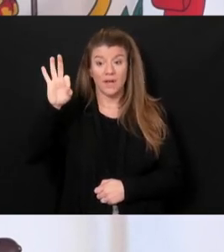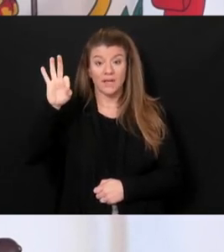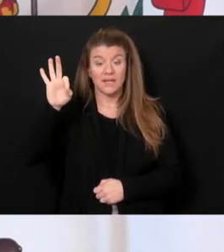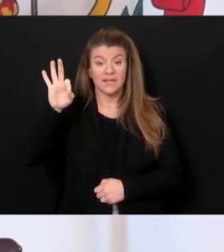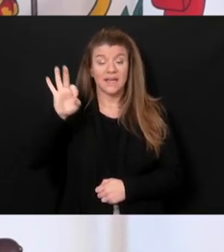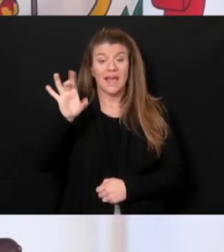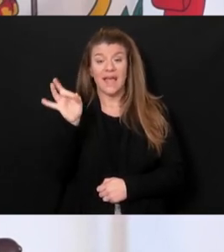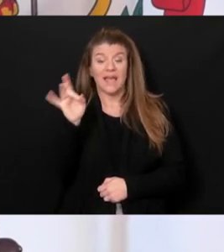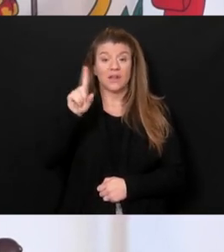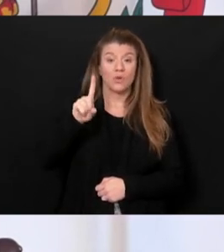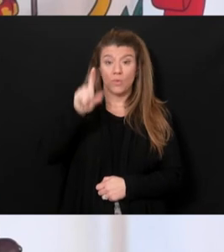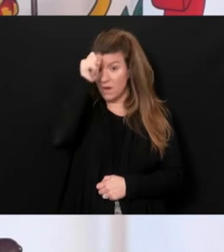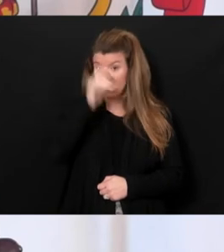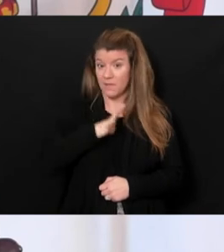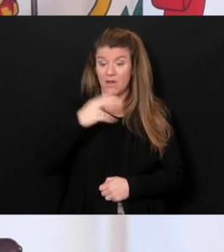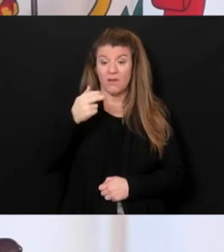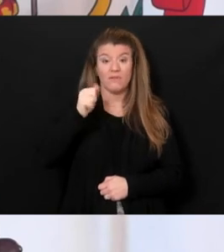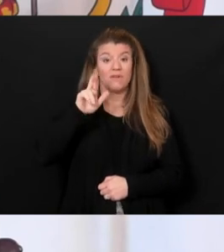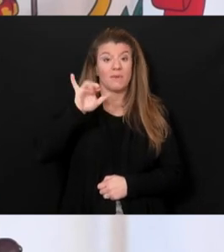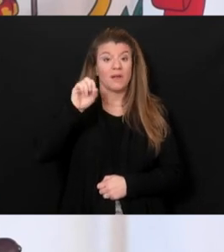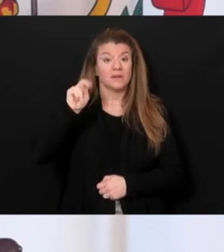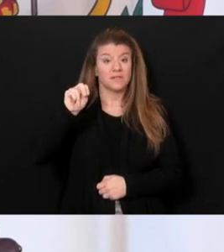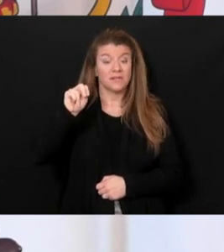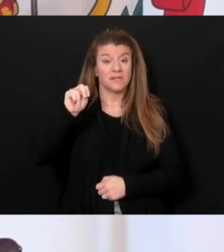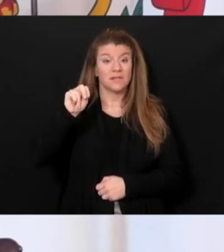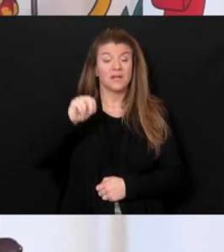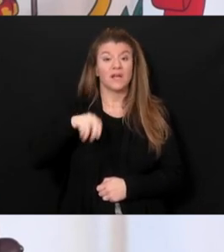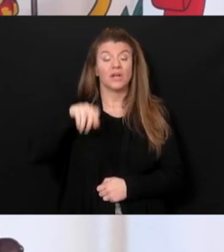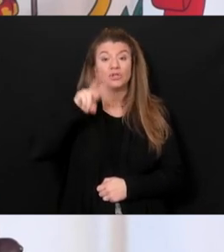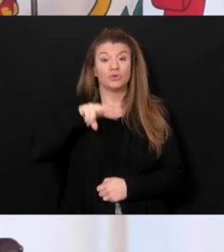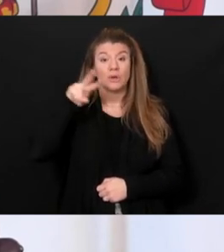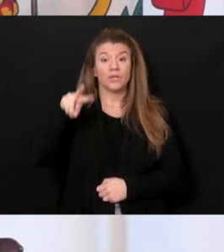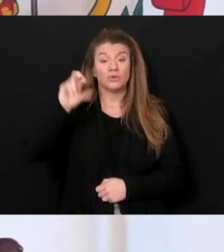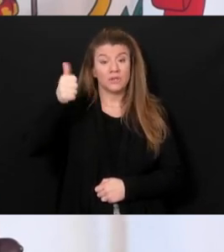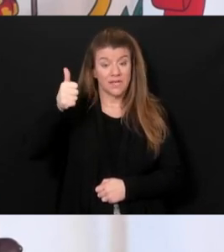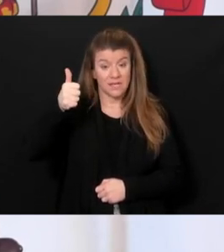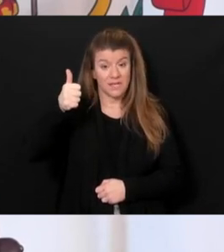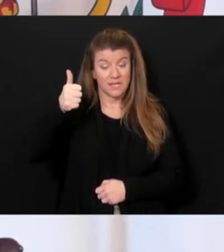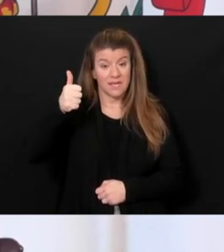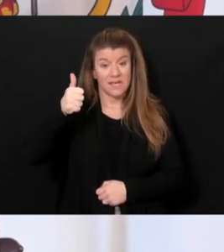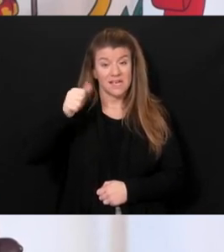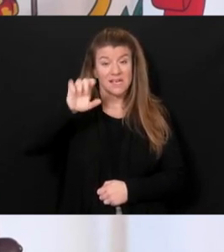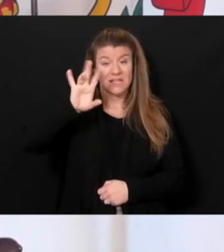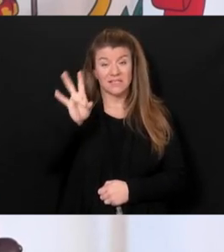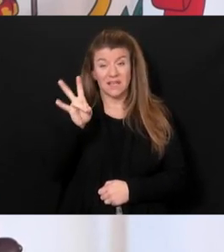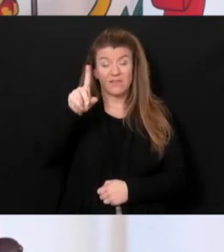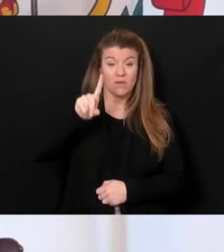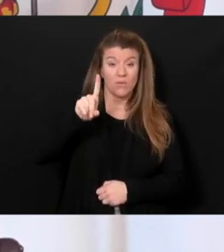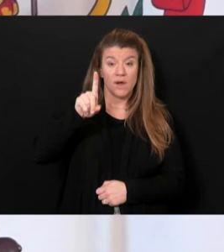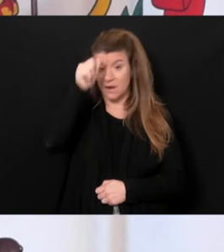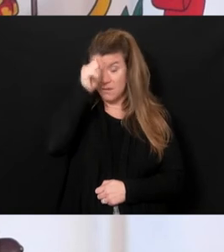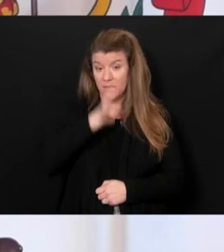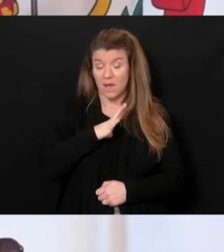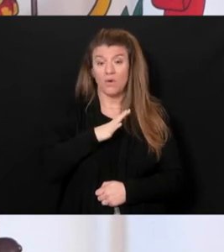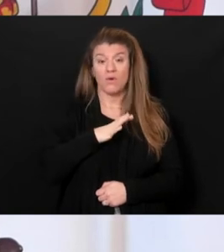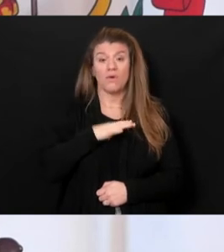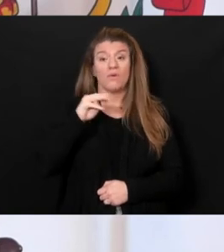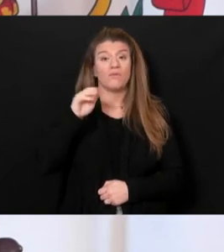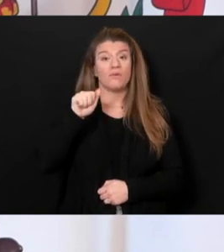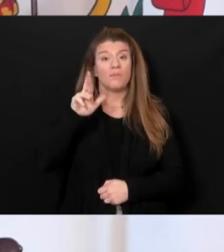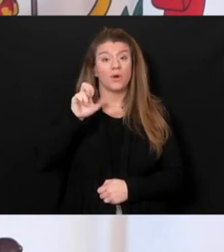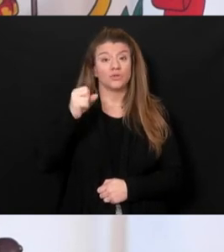is an 81-year-old male from Harrison County. Our 2210th death is a 71-year-old male from